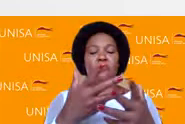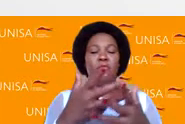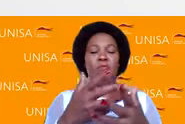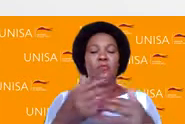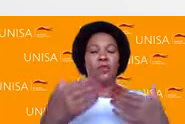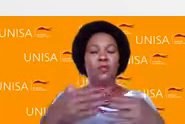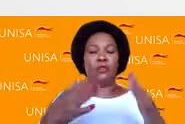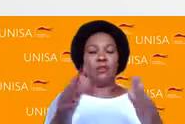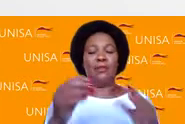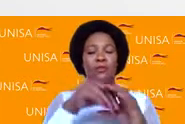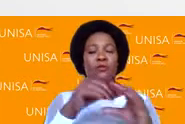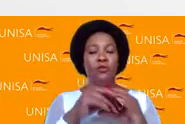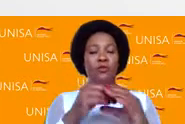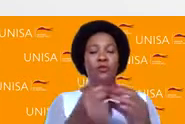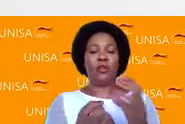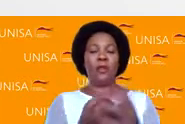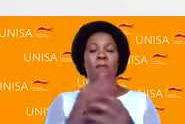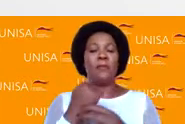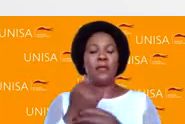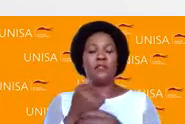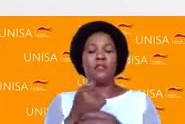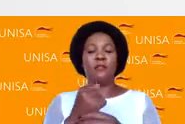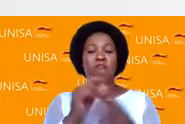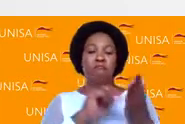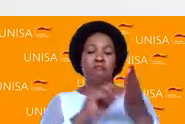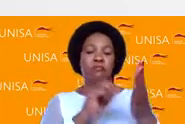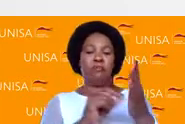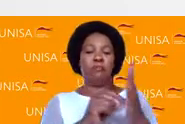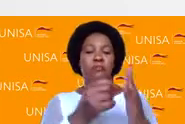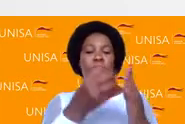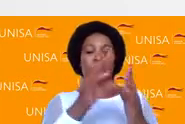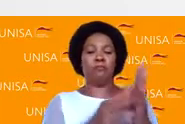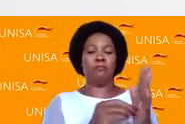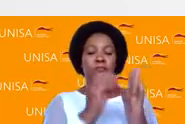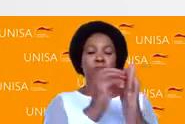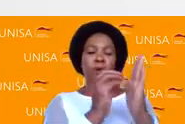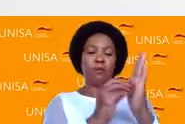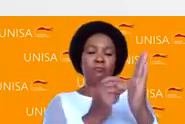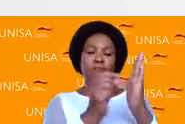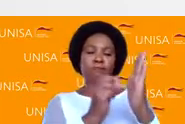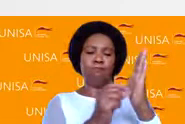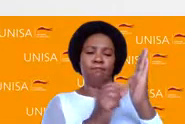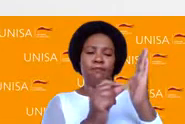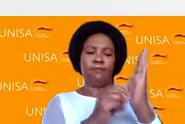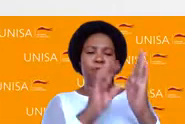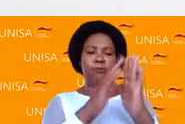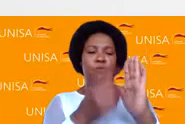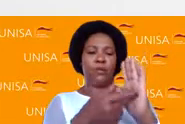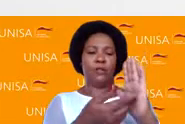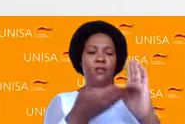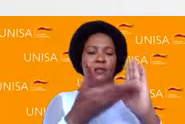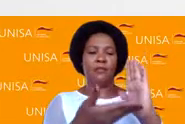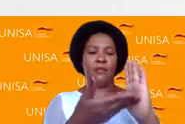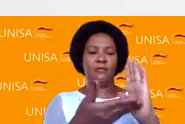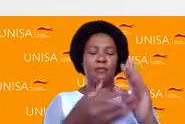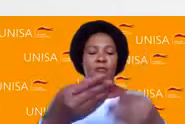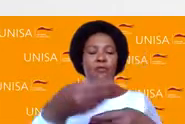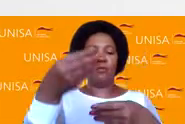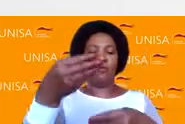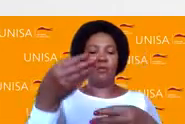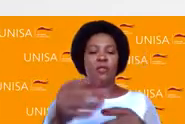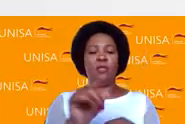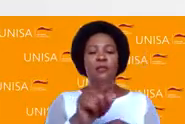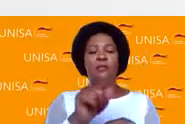one. So this is just to see if you gained the knowledge that we set out for the session today. And this will really help us